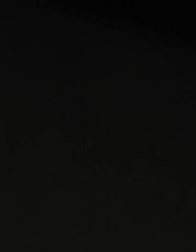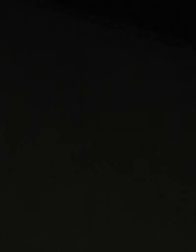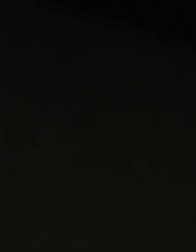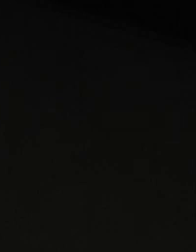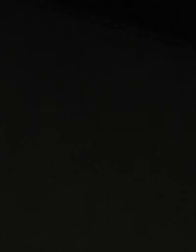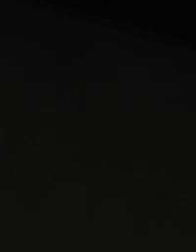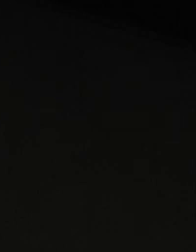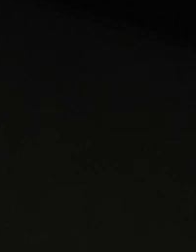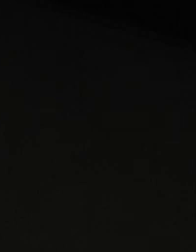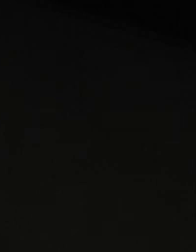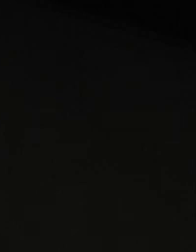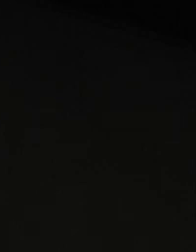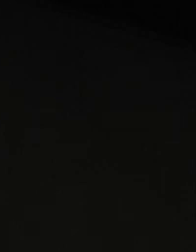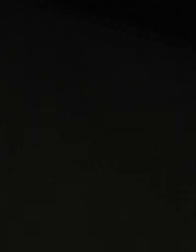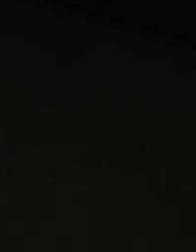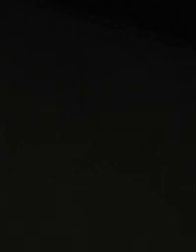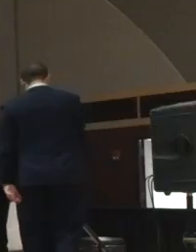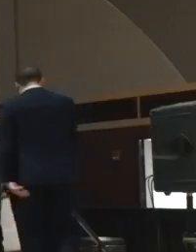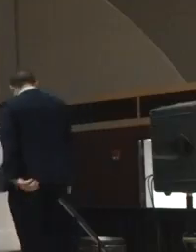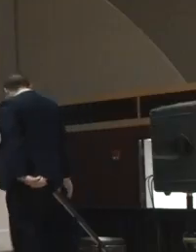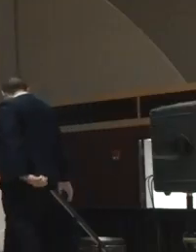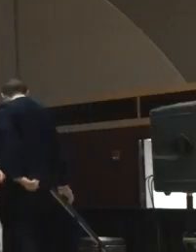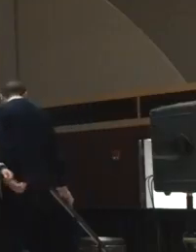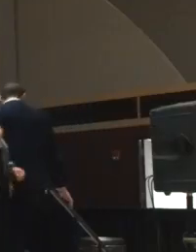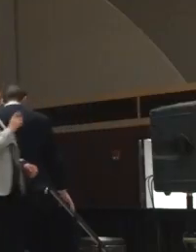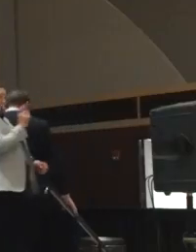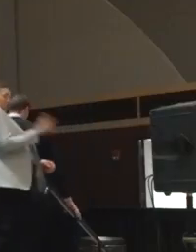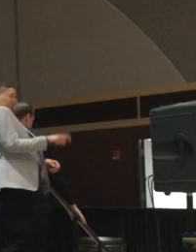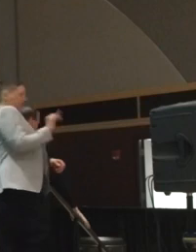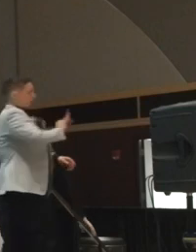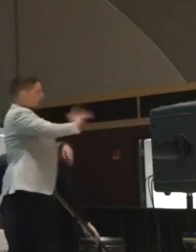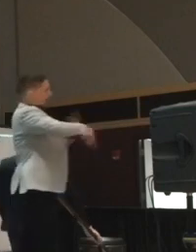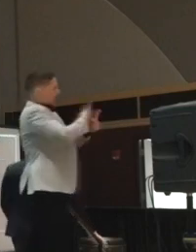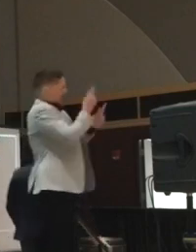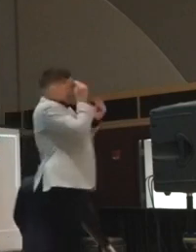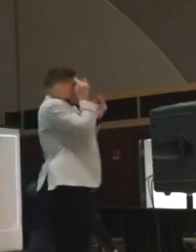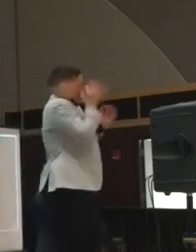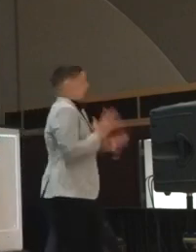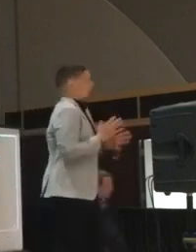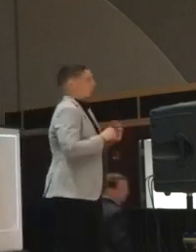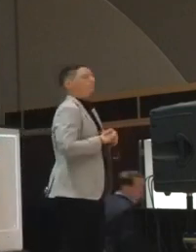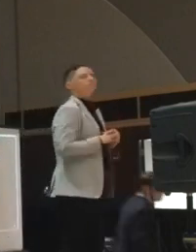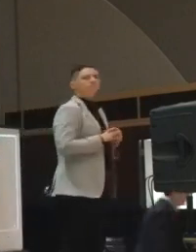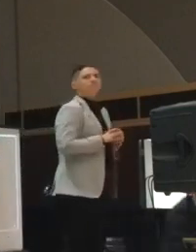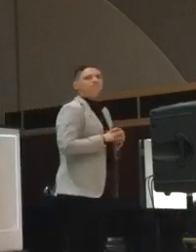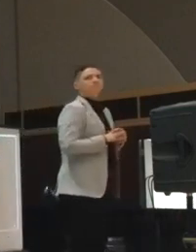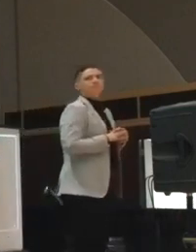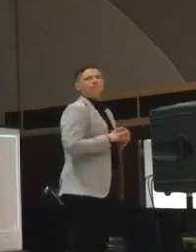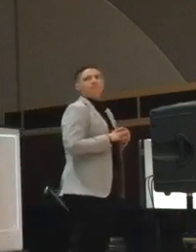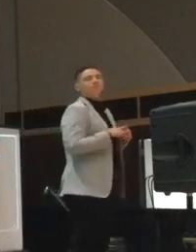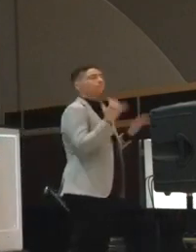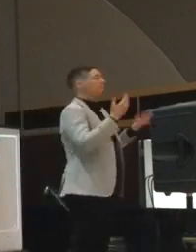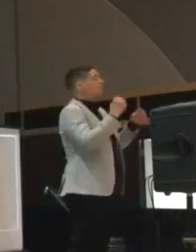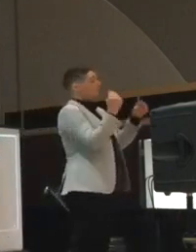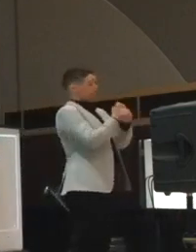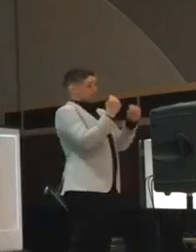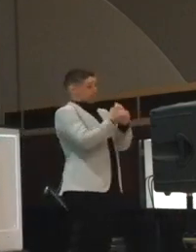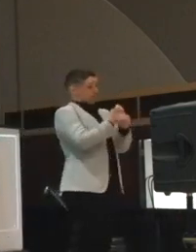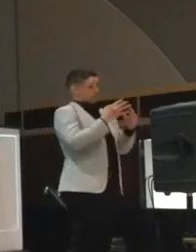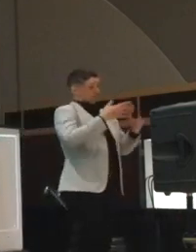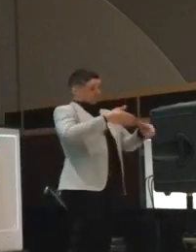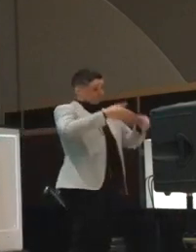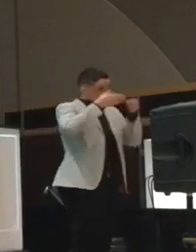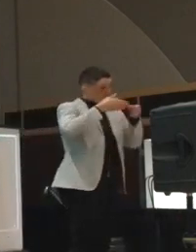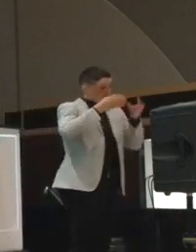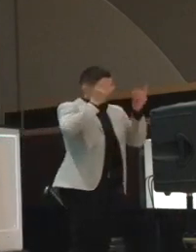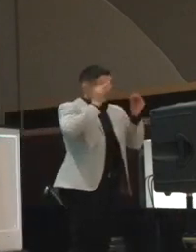math. We need him. He's the guy that built all my cattle handling stuff. Your mathematical thinker, that's your